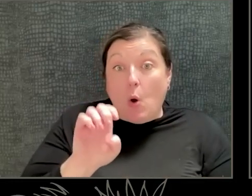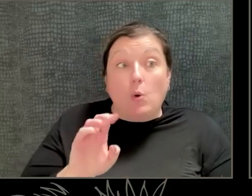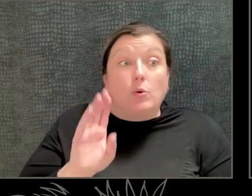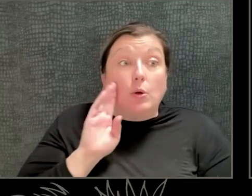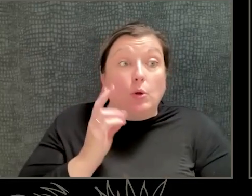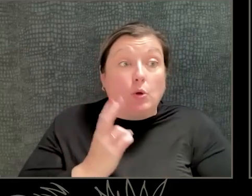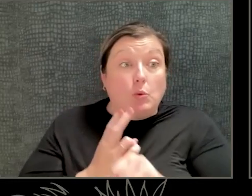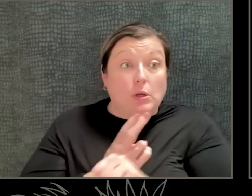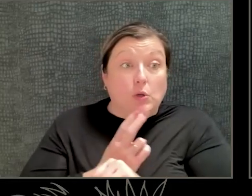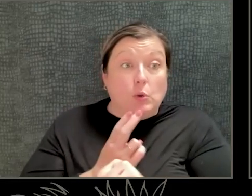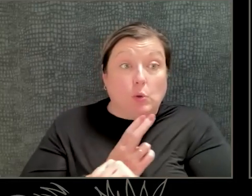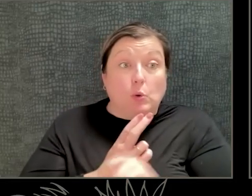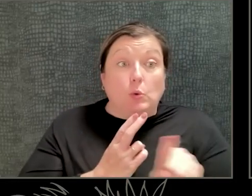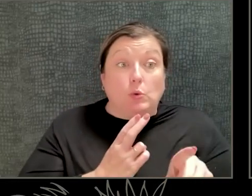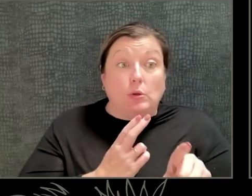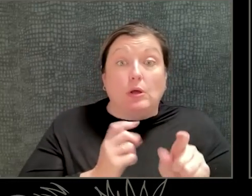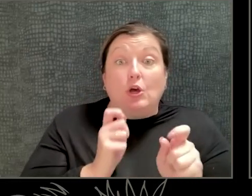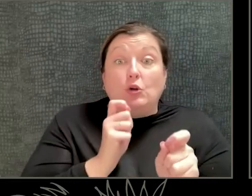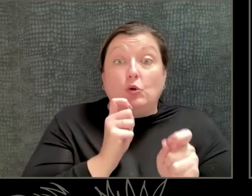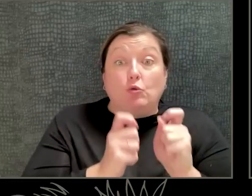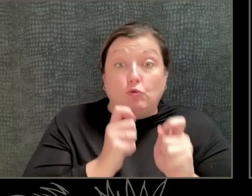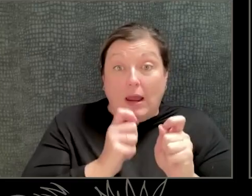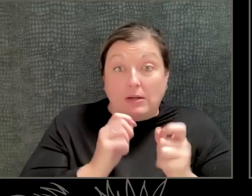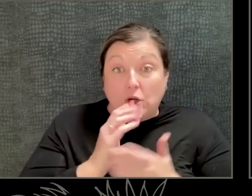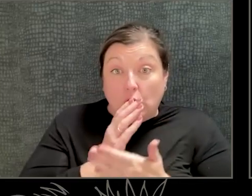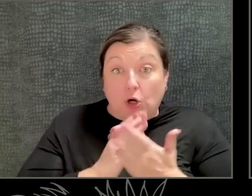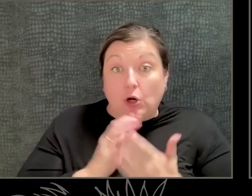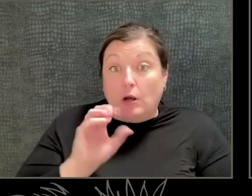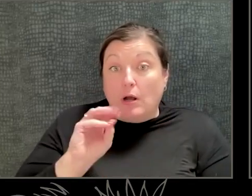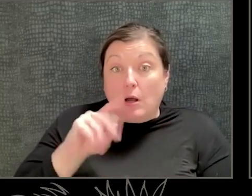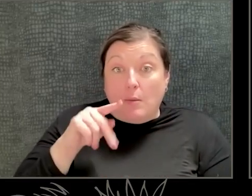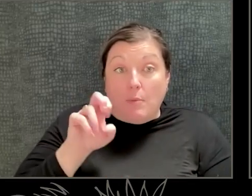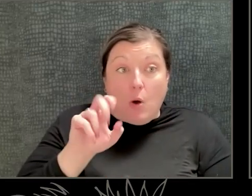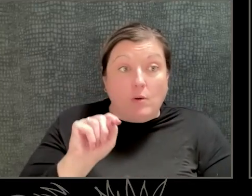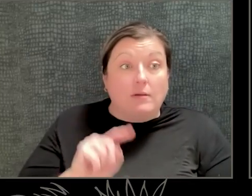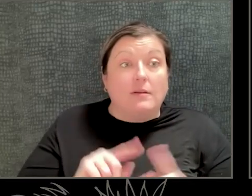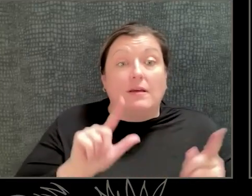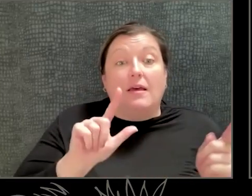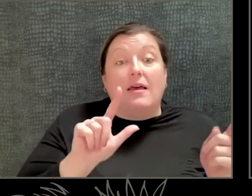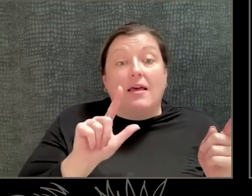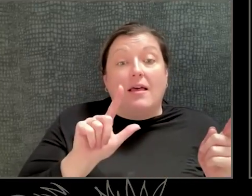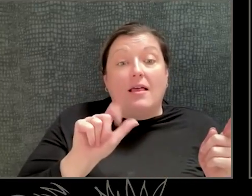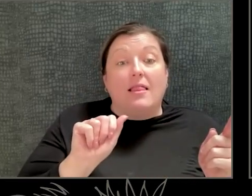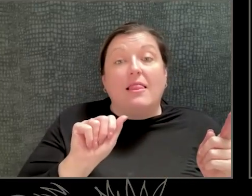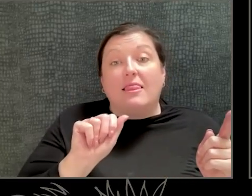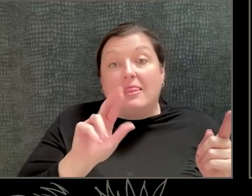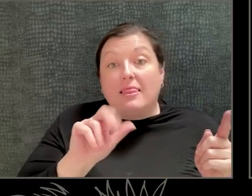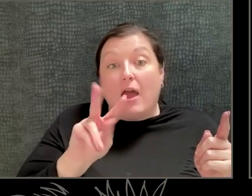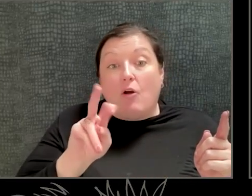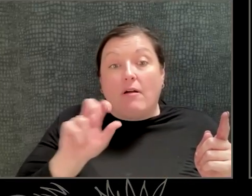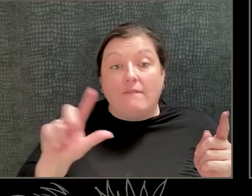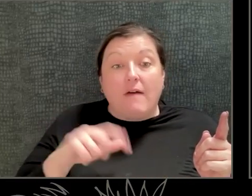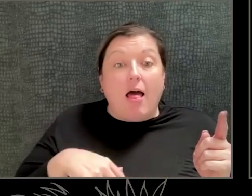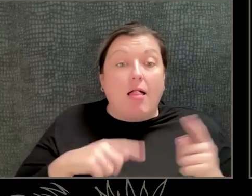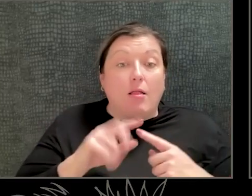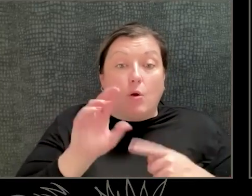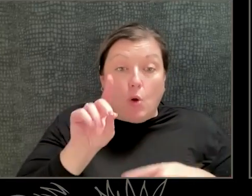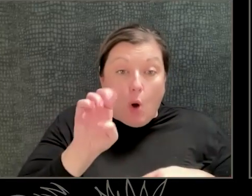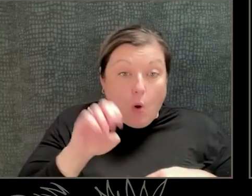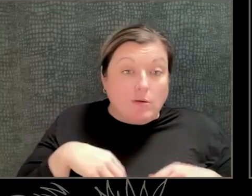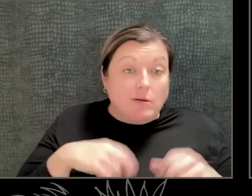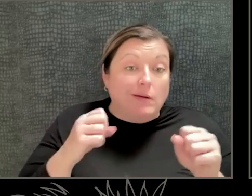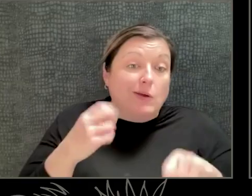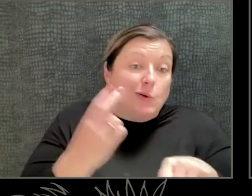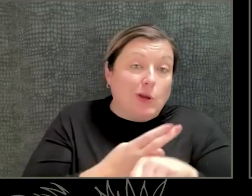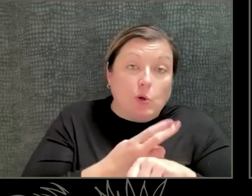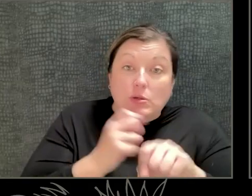to render your component. So this is Laravel code that you're seeing. Like I said, you can use it with other backend frameworks. I work at